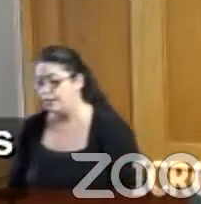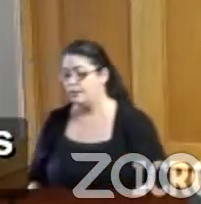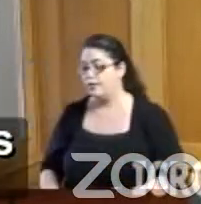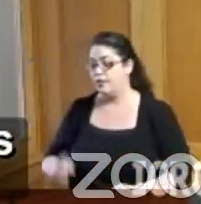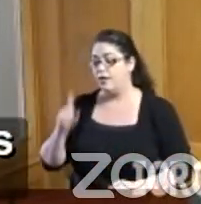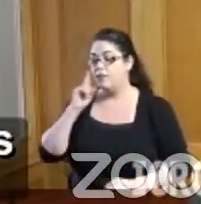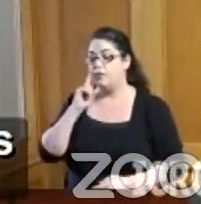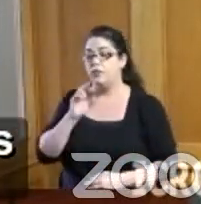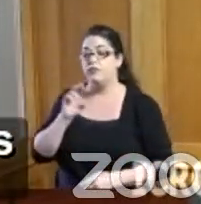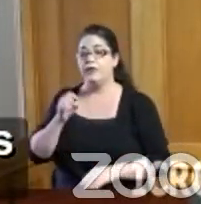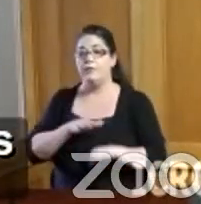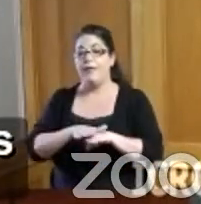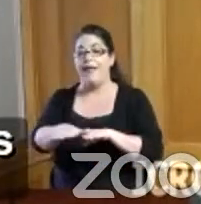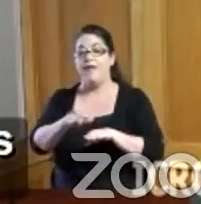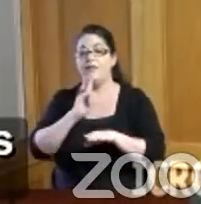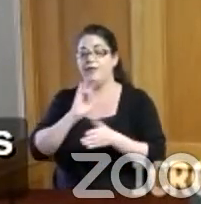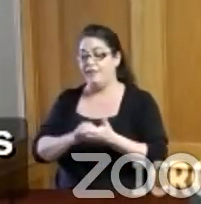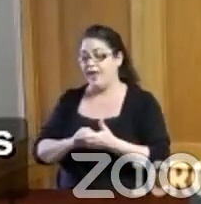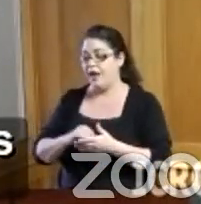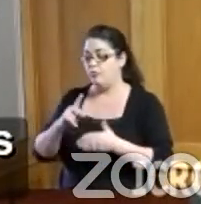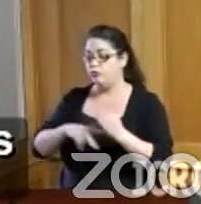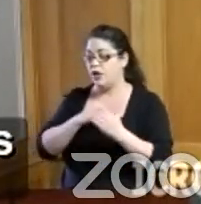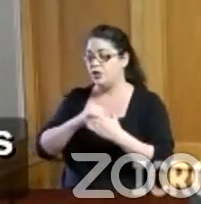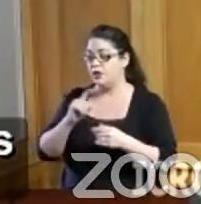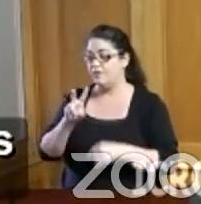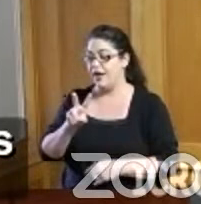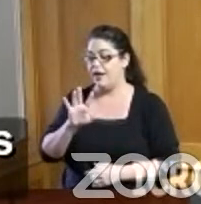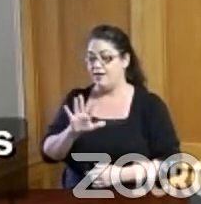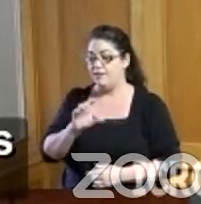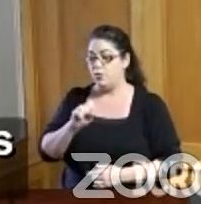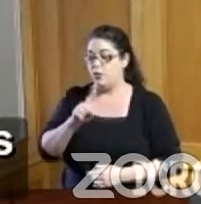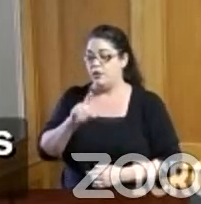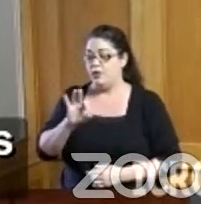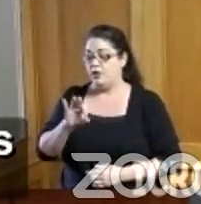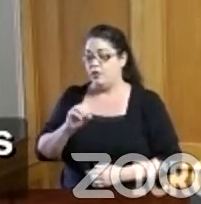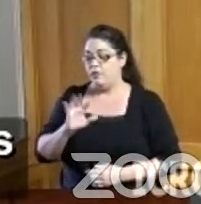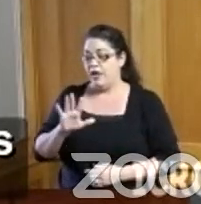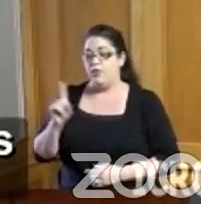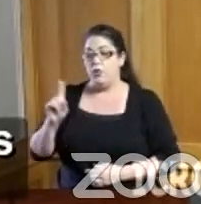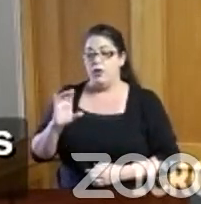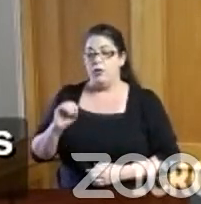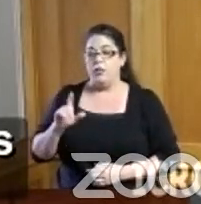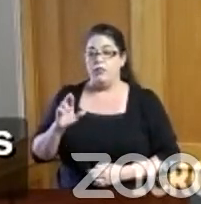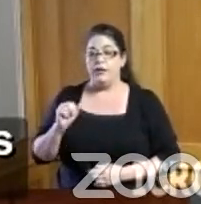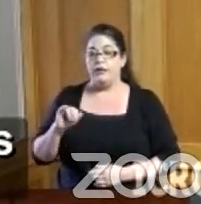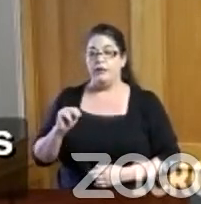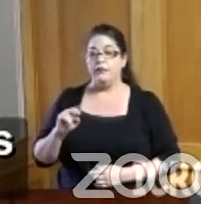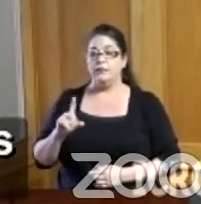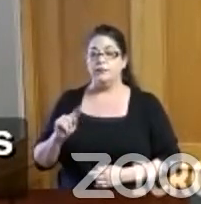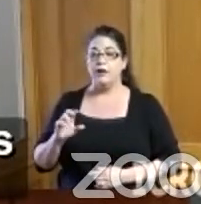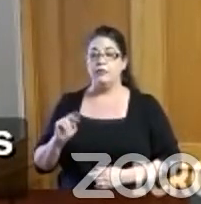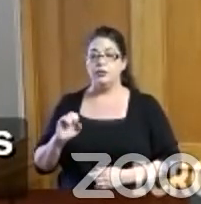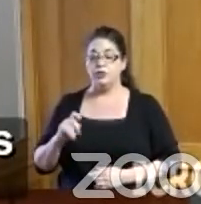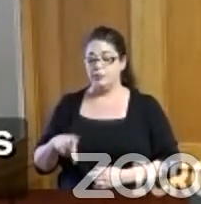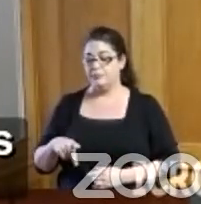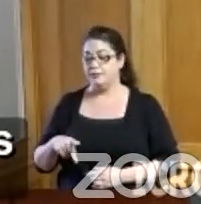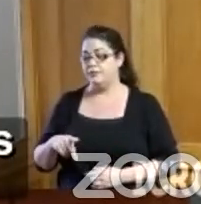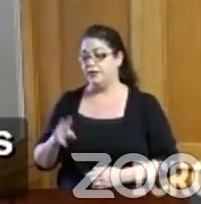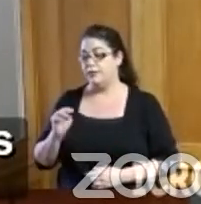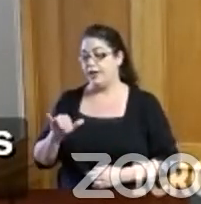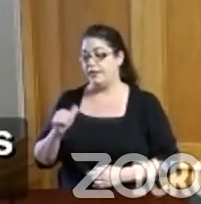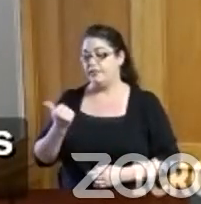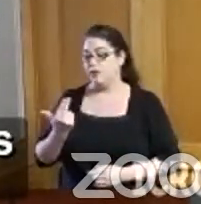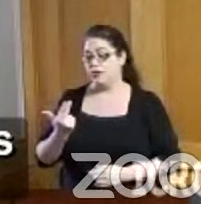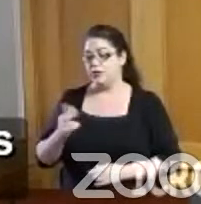improvements. Project 501905. This project is located in Coleraine Townships. We opened the bids on May